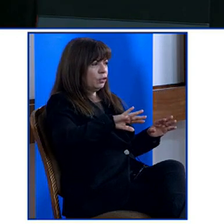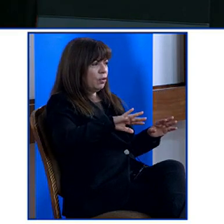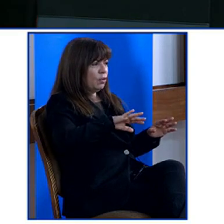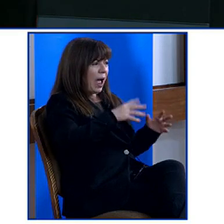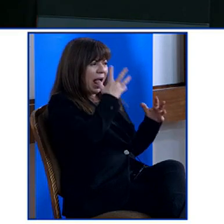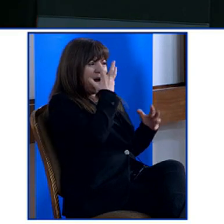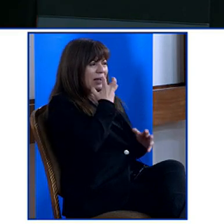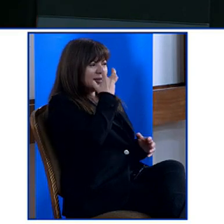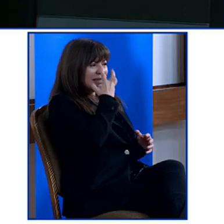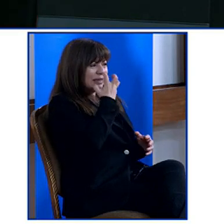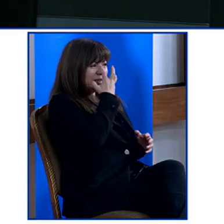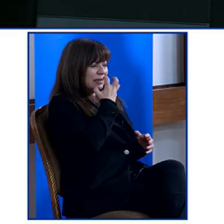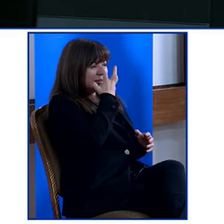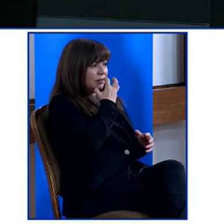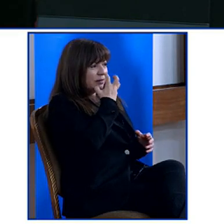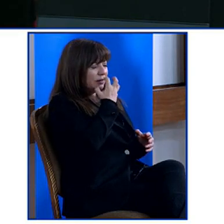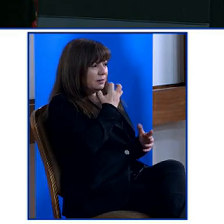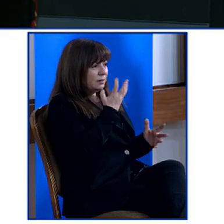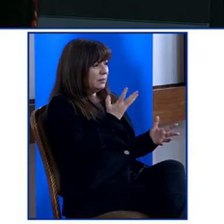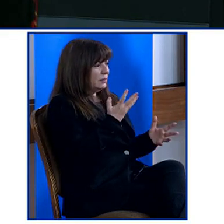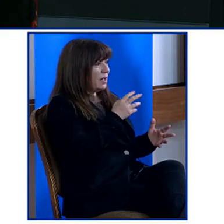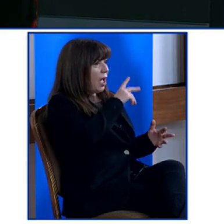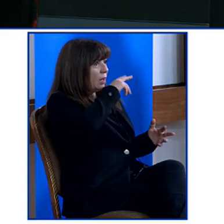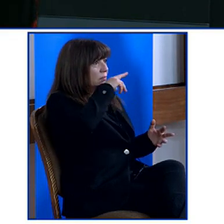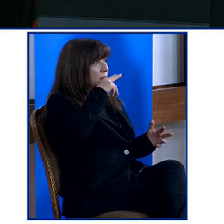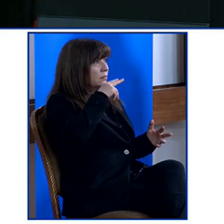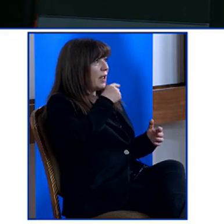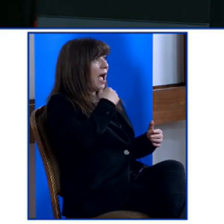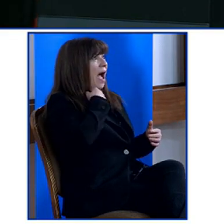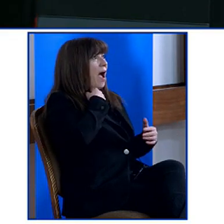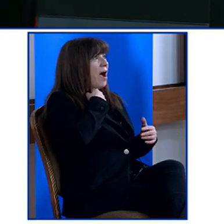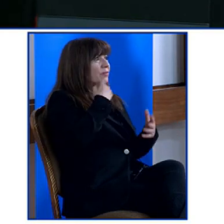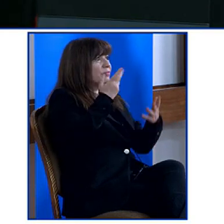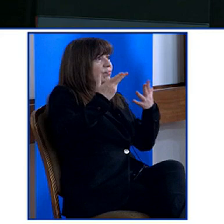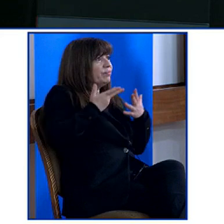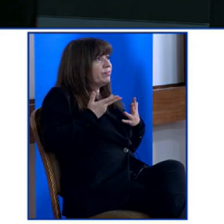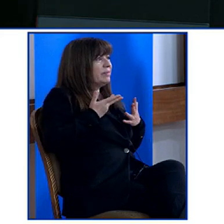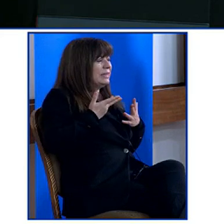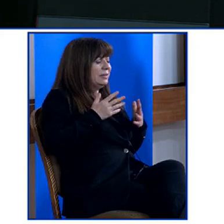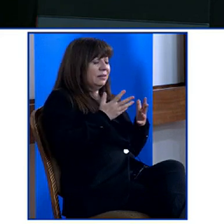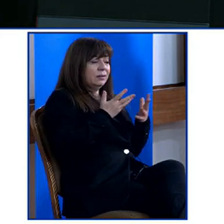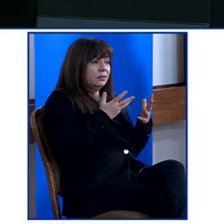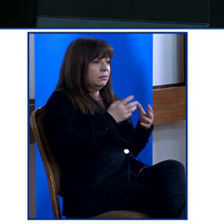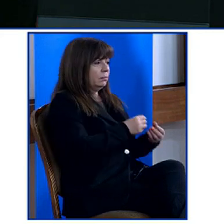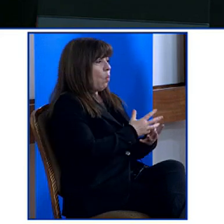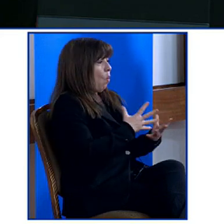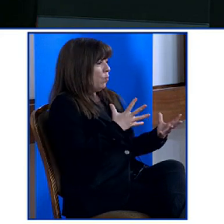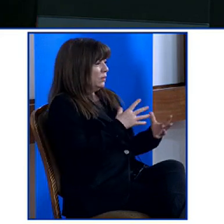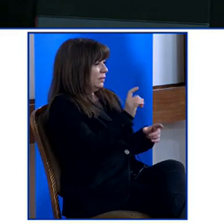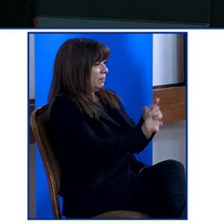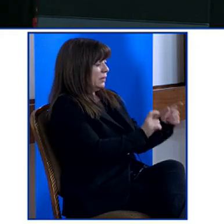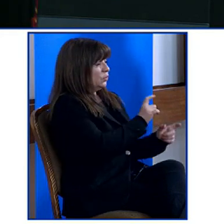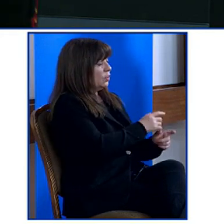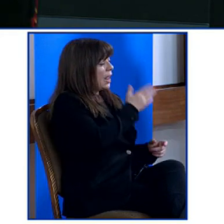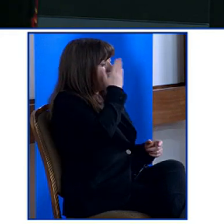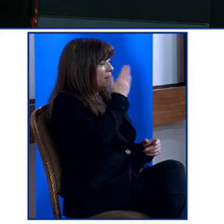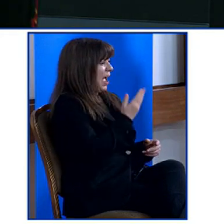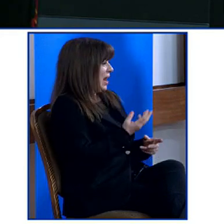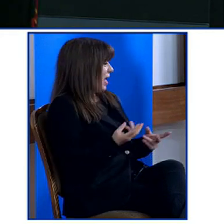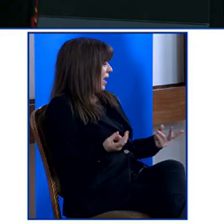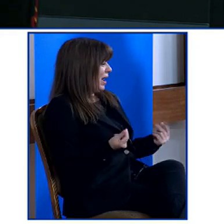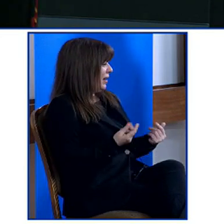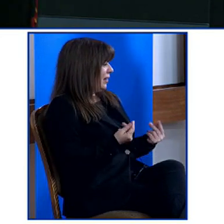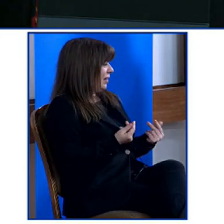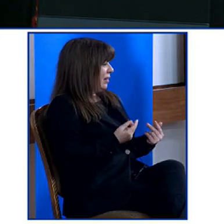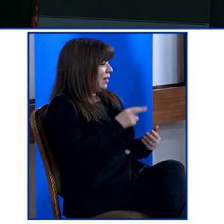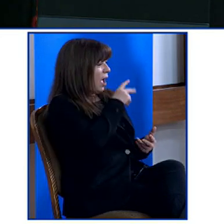in the air can really affect how we feel. For many people, poor air quality will cause fatigue and headaches,